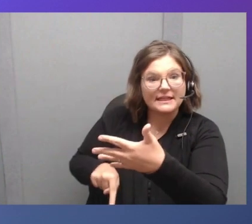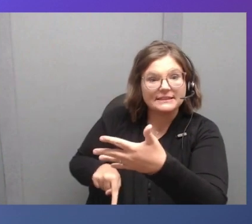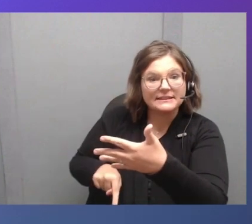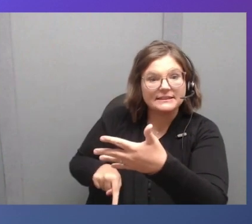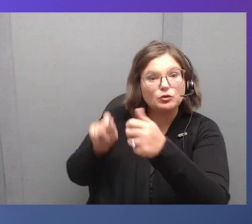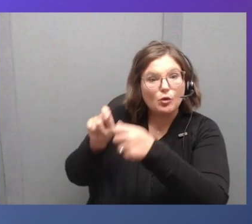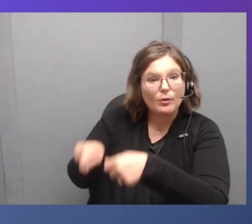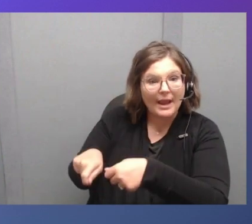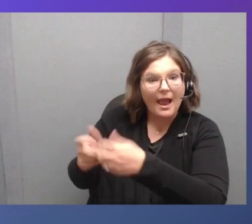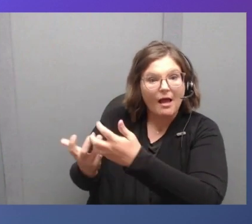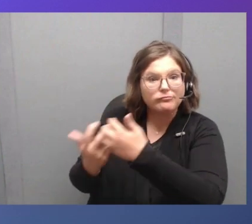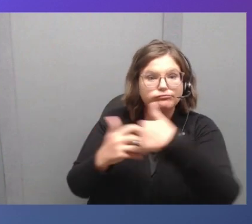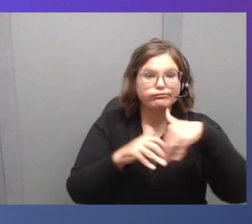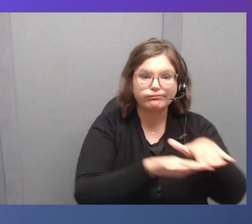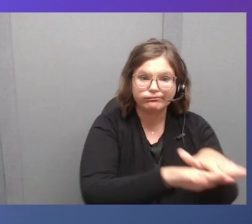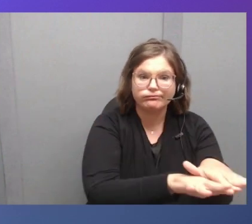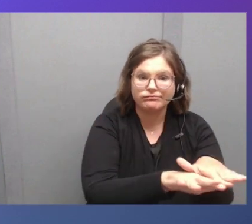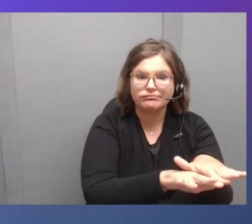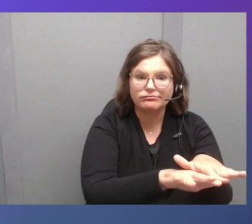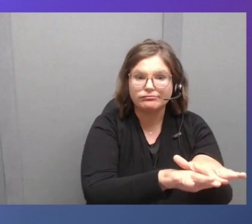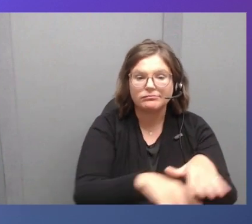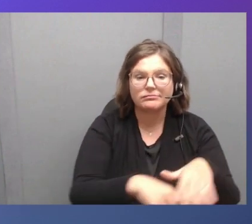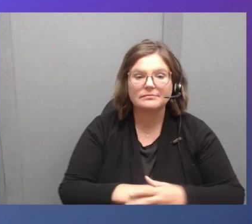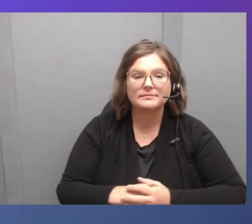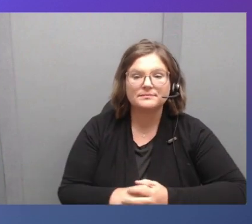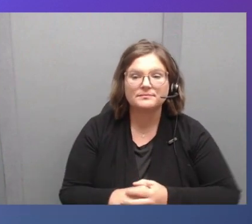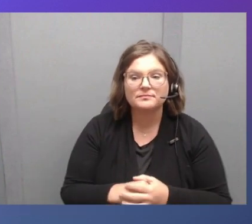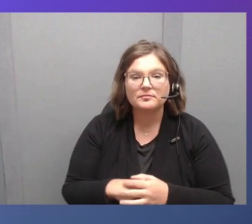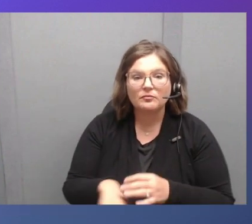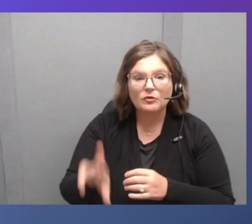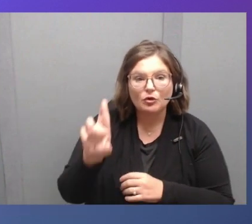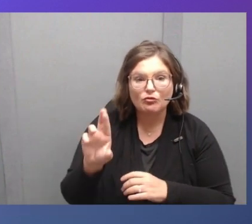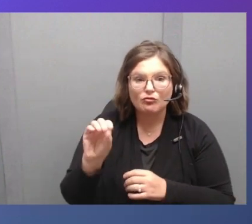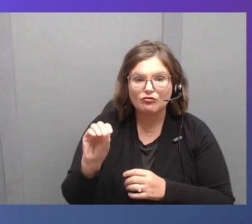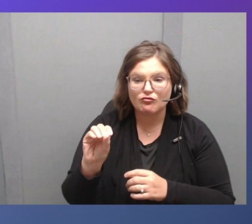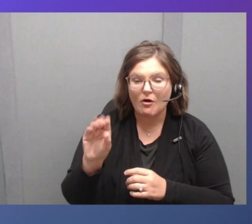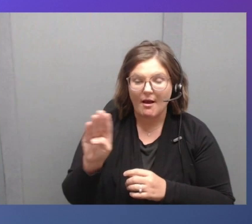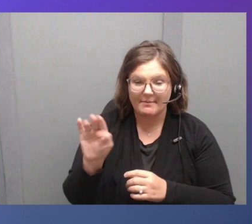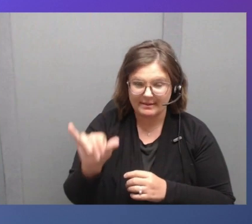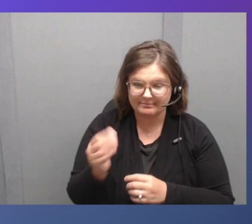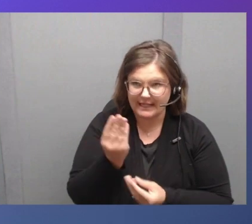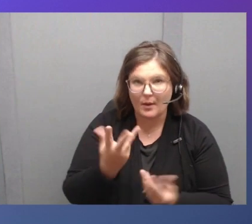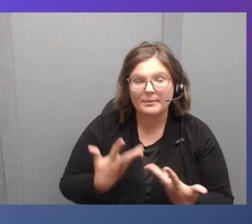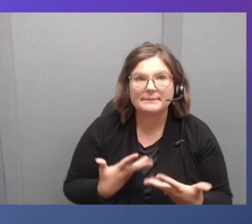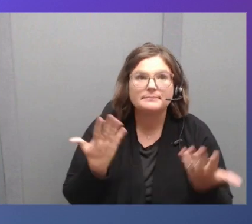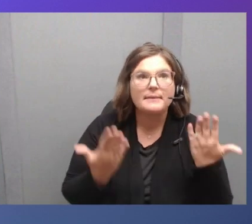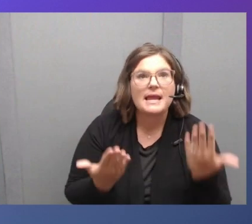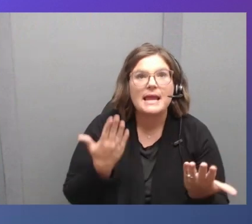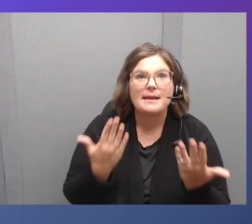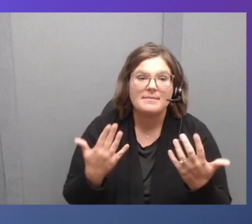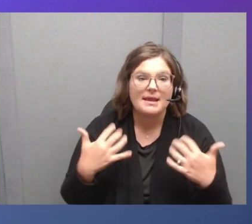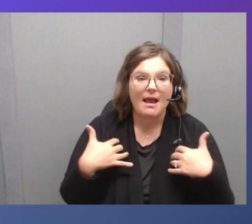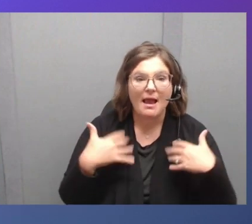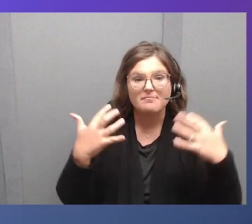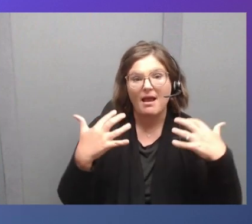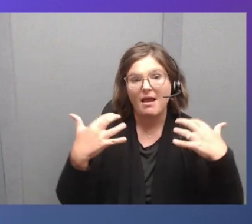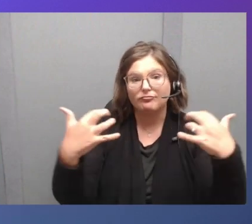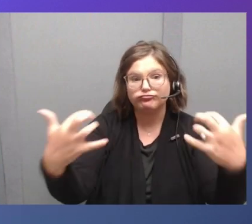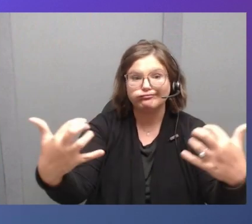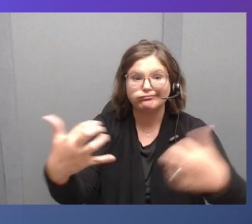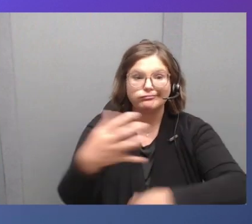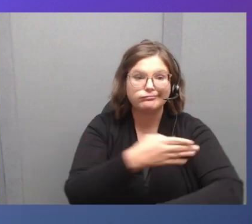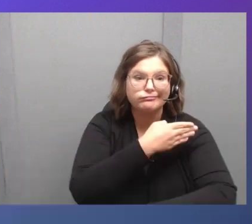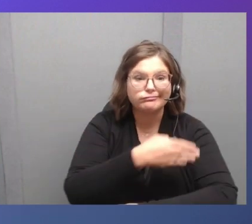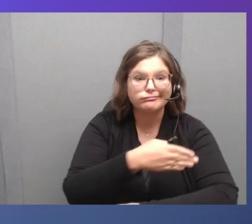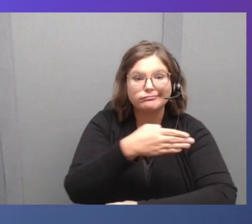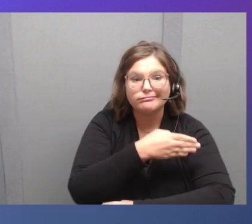great. So, Robbie, walk me through a scenario. So let's say we're at a concert venue. Maybe we're seeing some baby